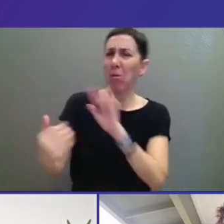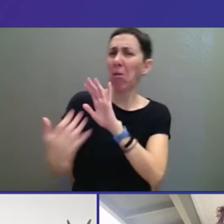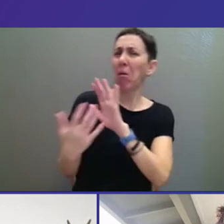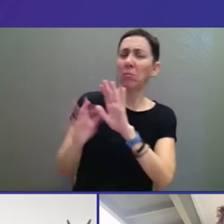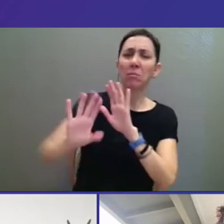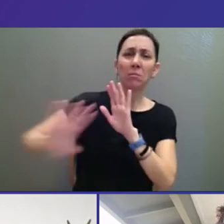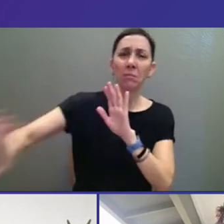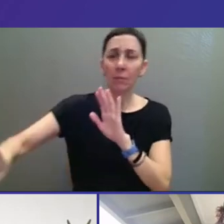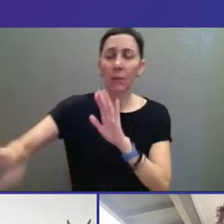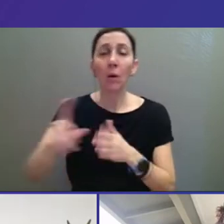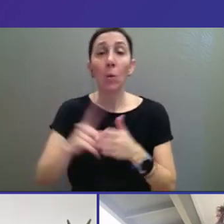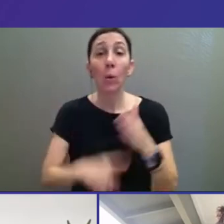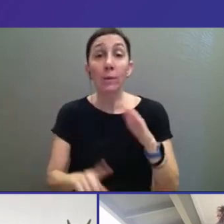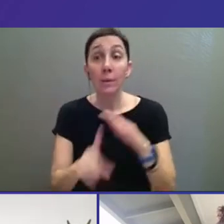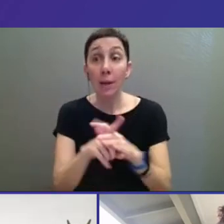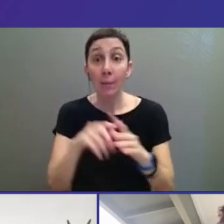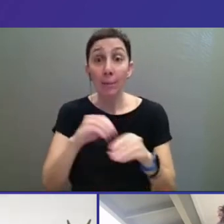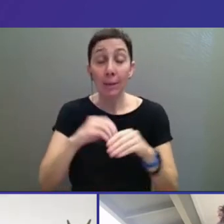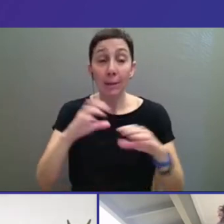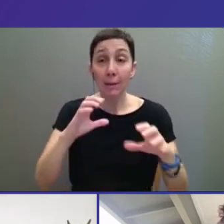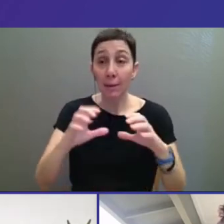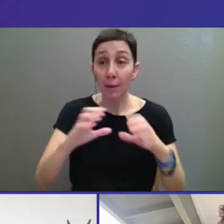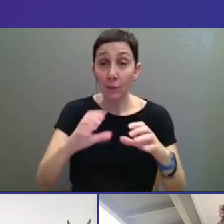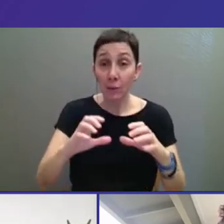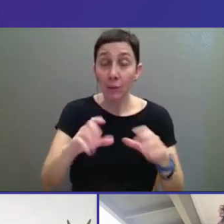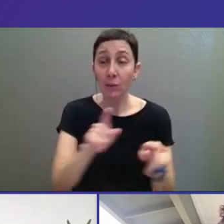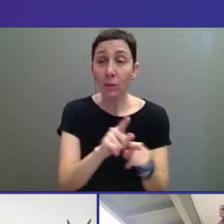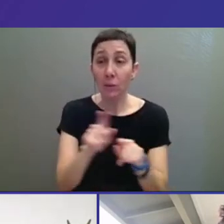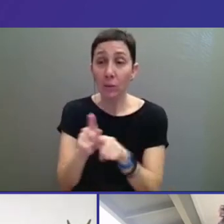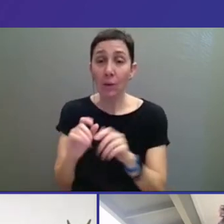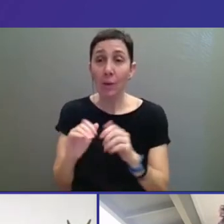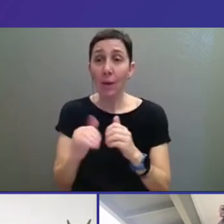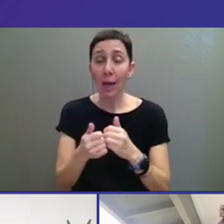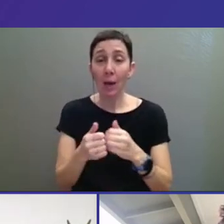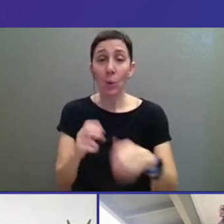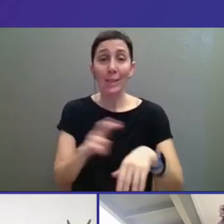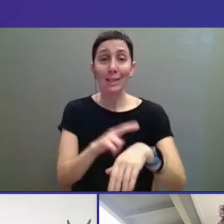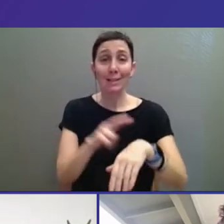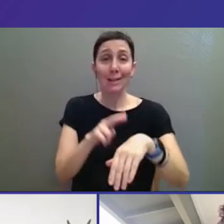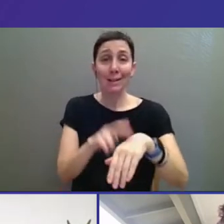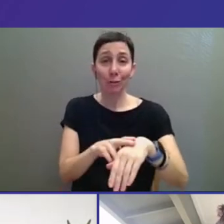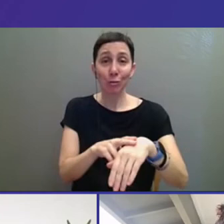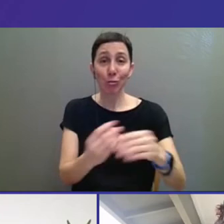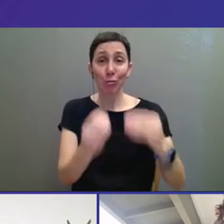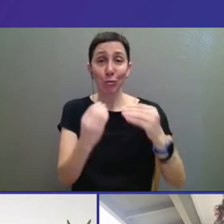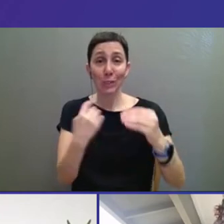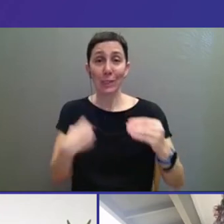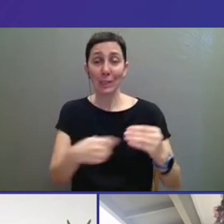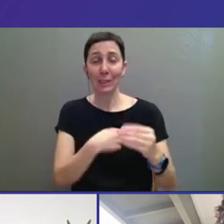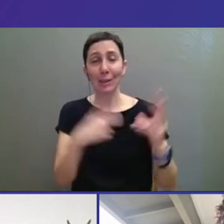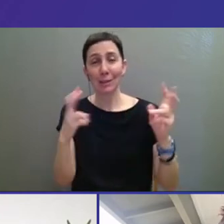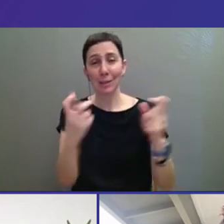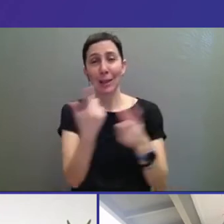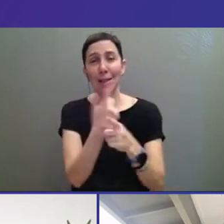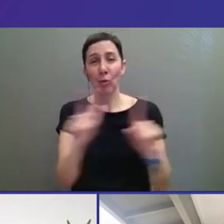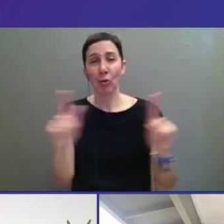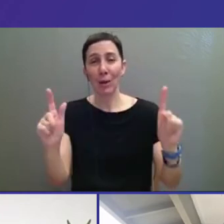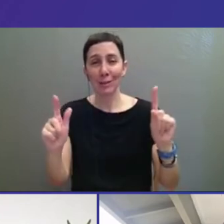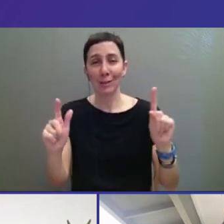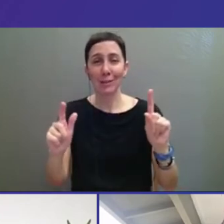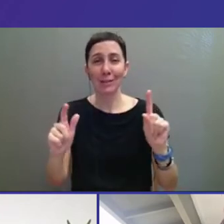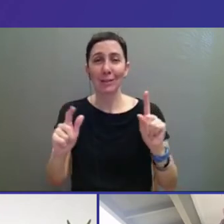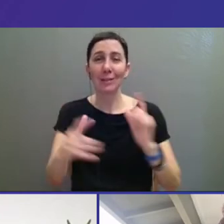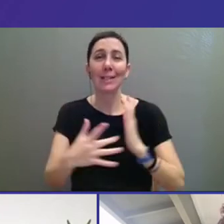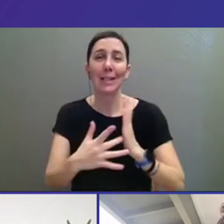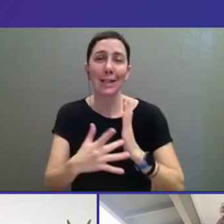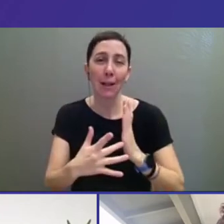this conversation right now, so I just want to name it, is also the way in which nature is teaching us liberation technologies. When